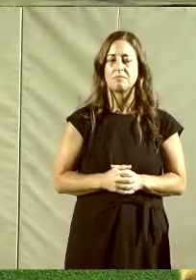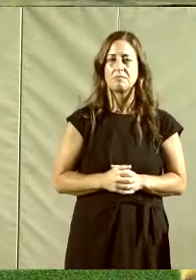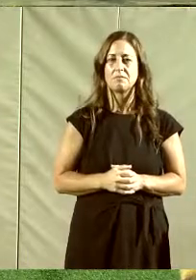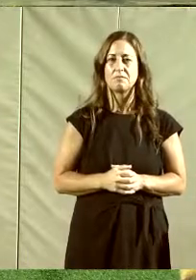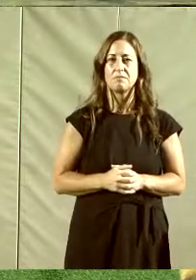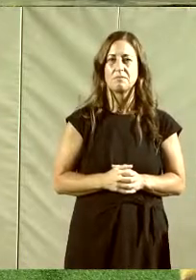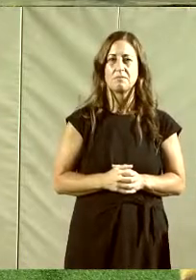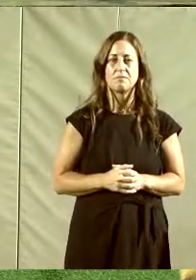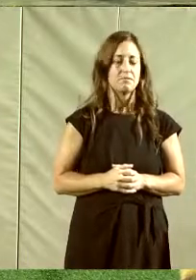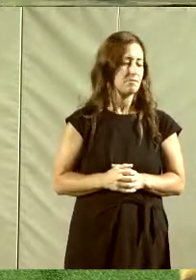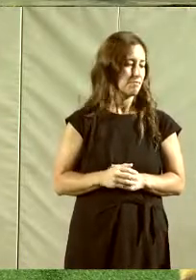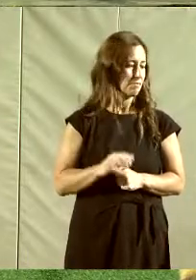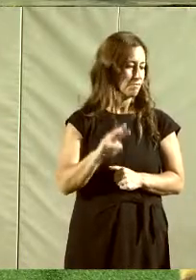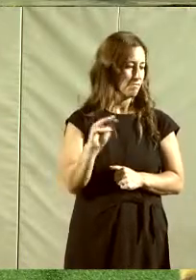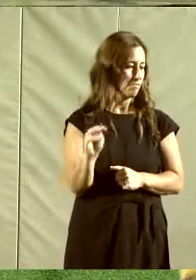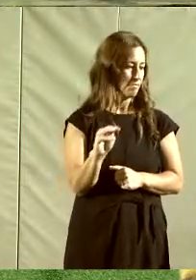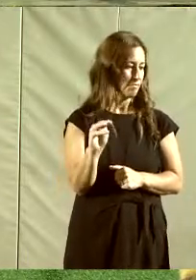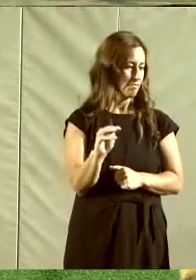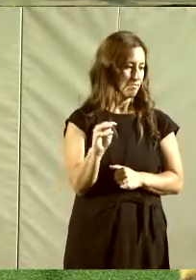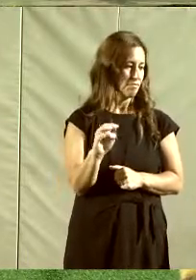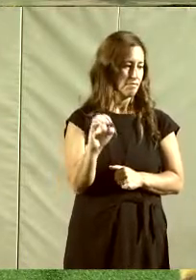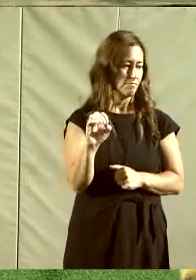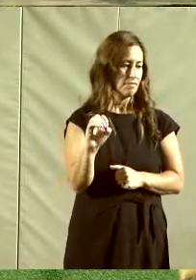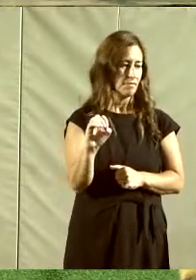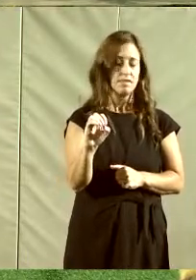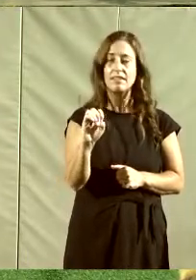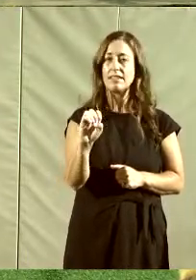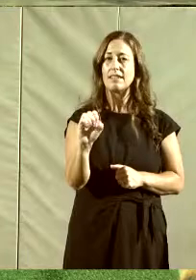Marie Julissa Escobar Ramirez.